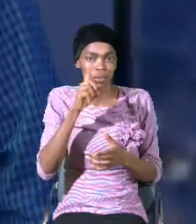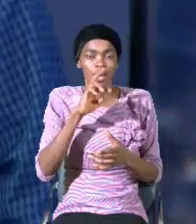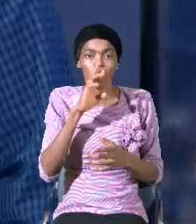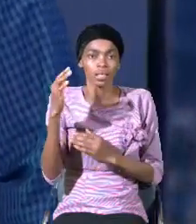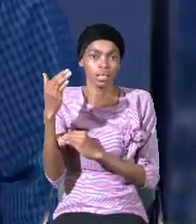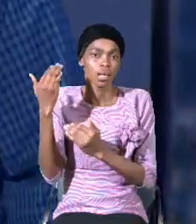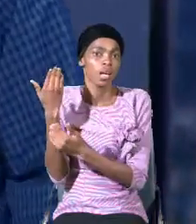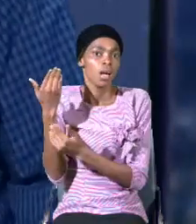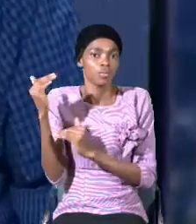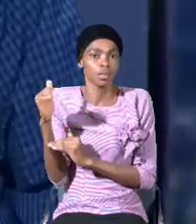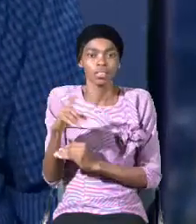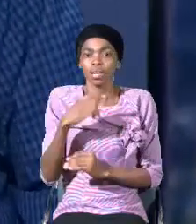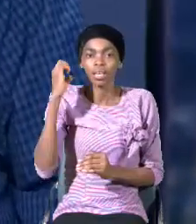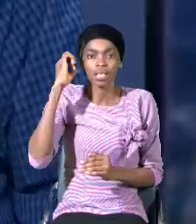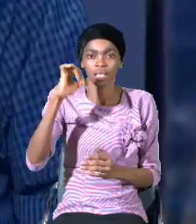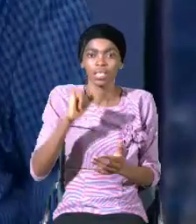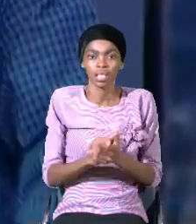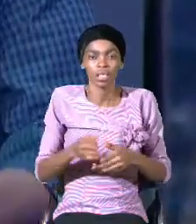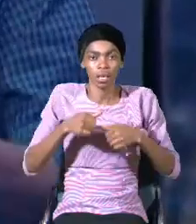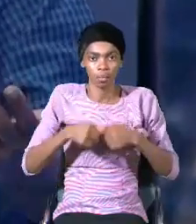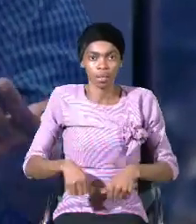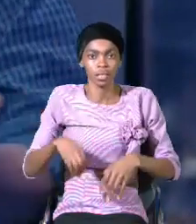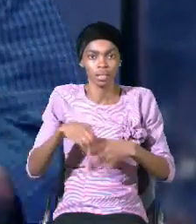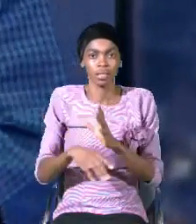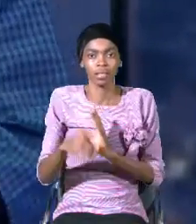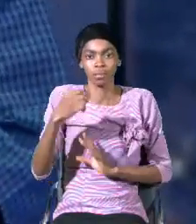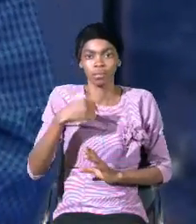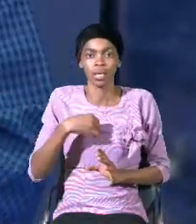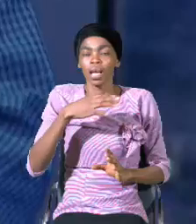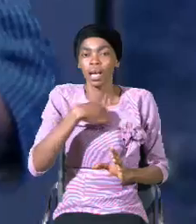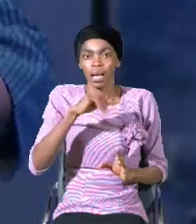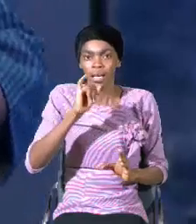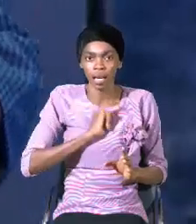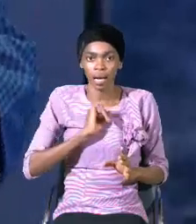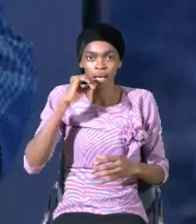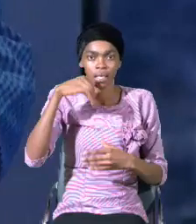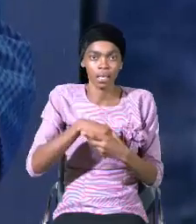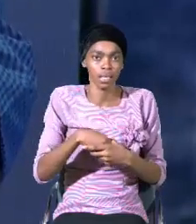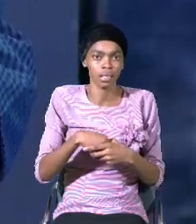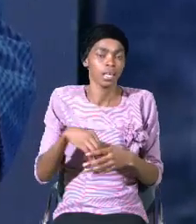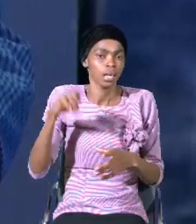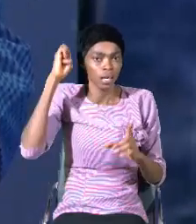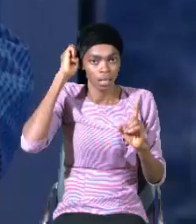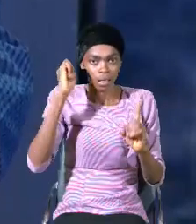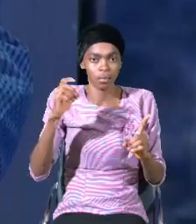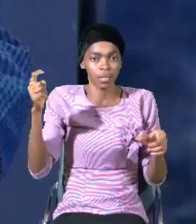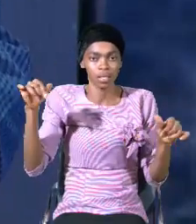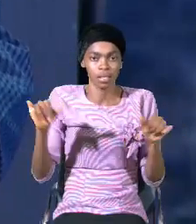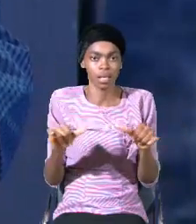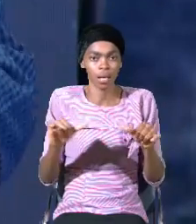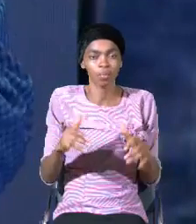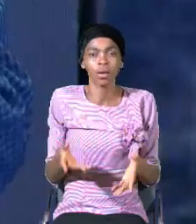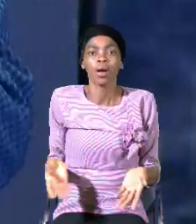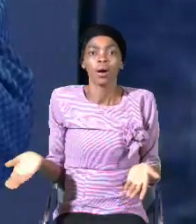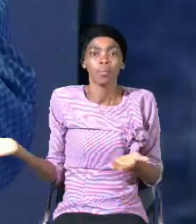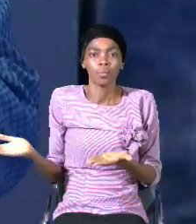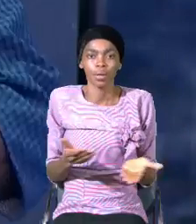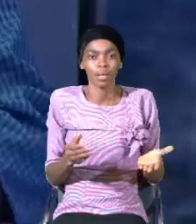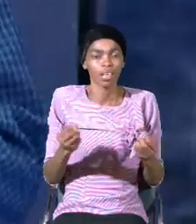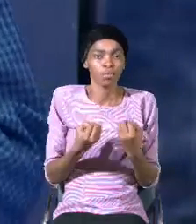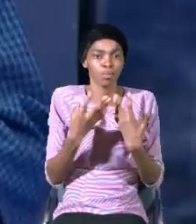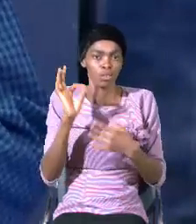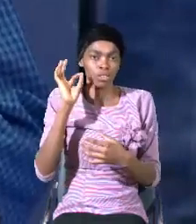that abideth in me and I in him, the same bringeth forth much